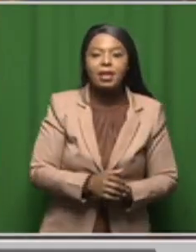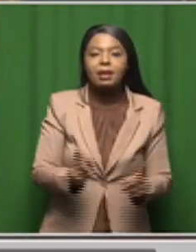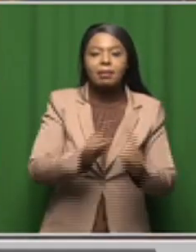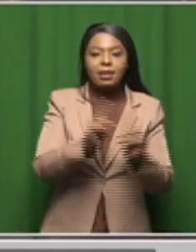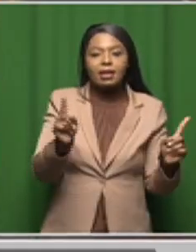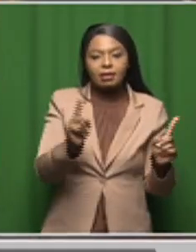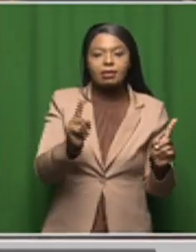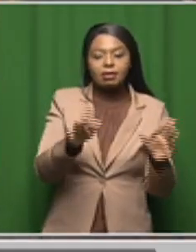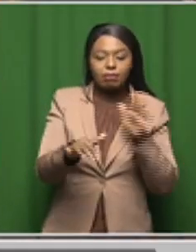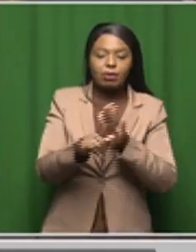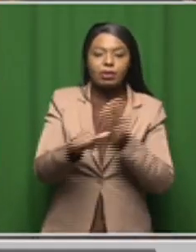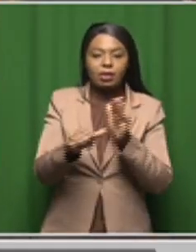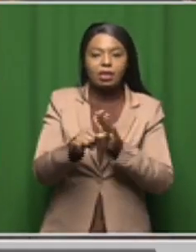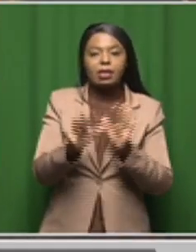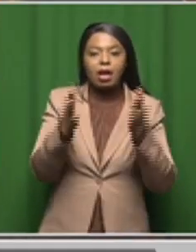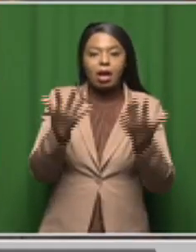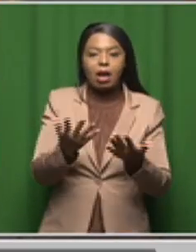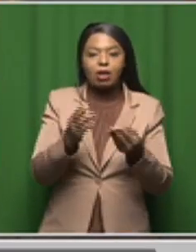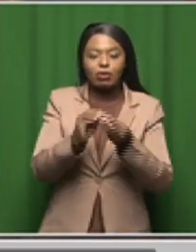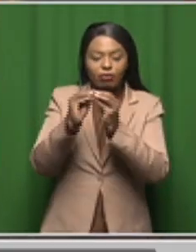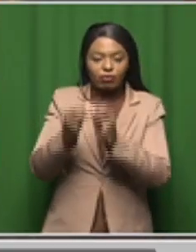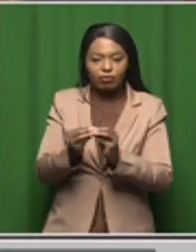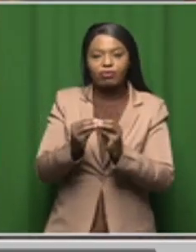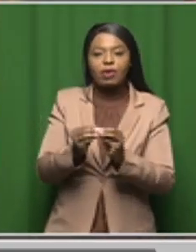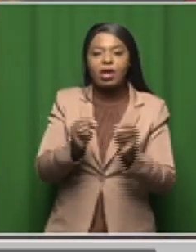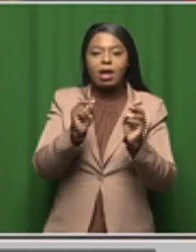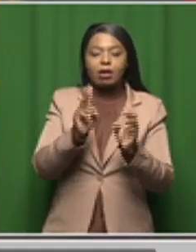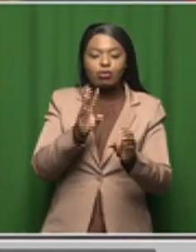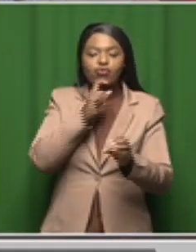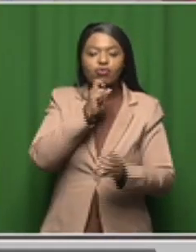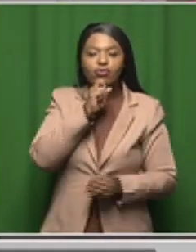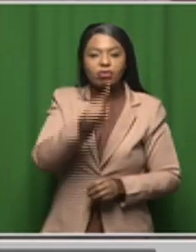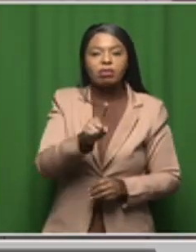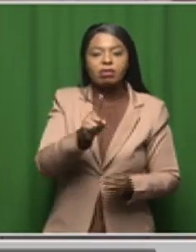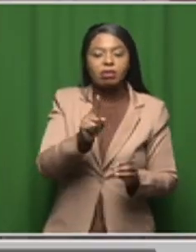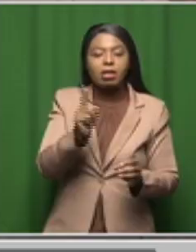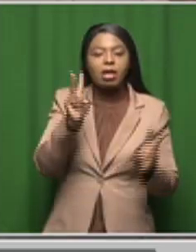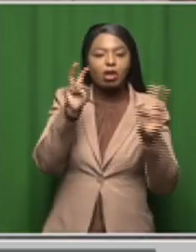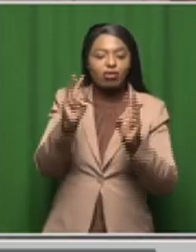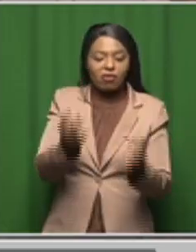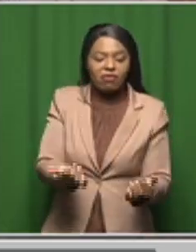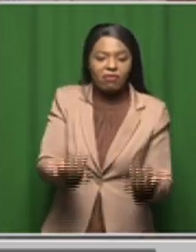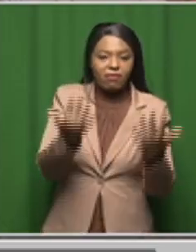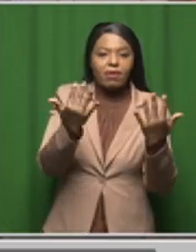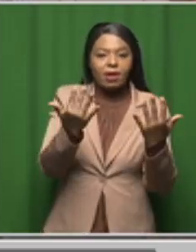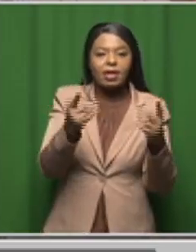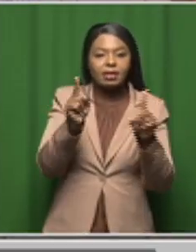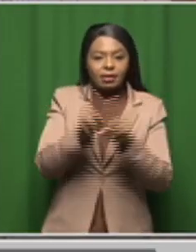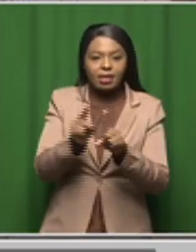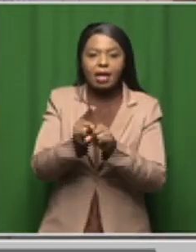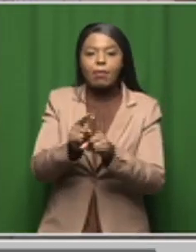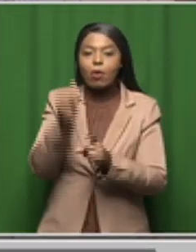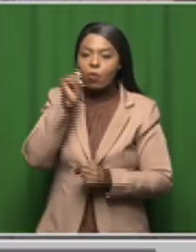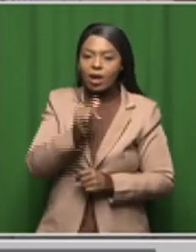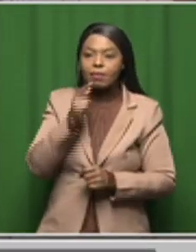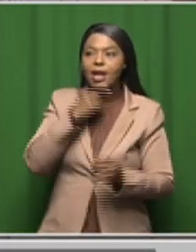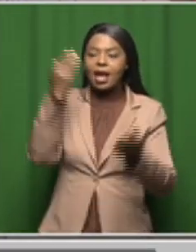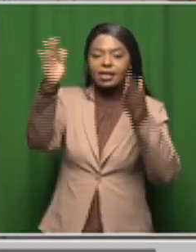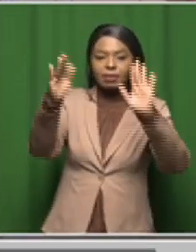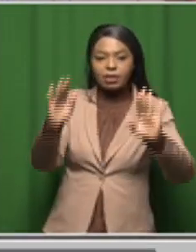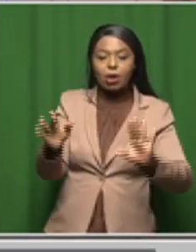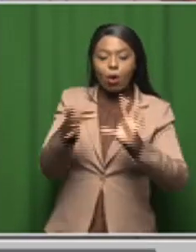then again, during this period of preparing for my exhibition, I had a home fire of my